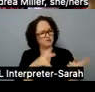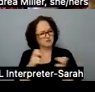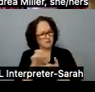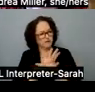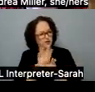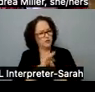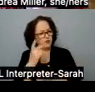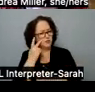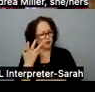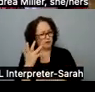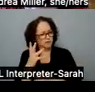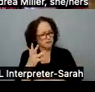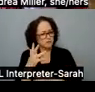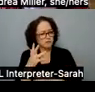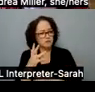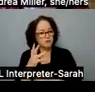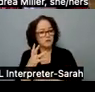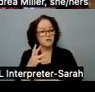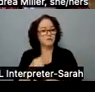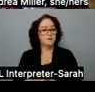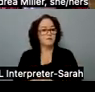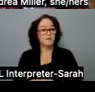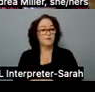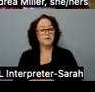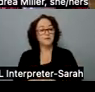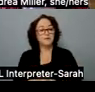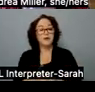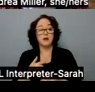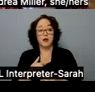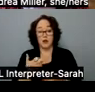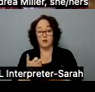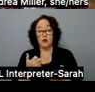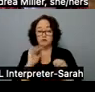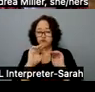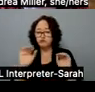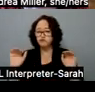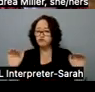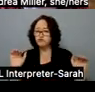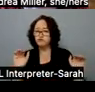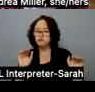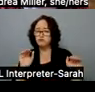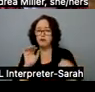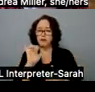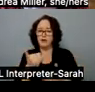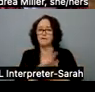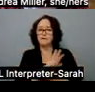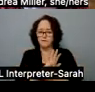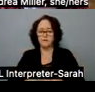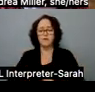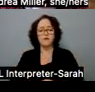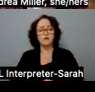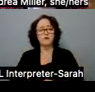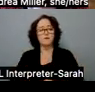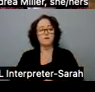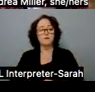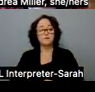earlier, and I wanted to bring that back to your remembrance as we take this